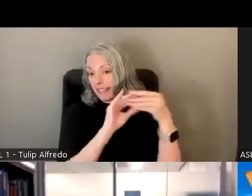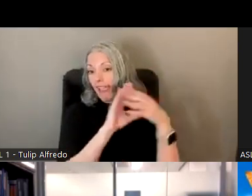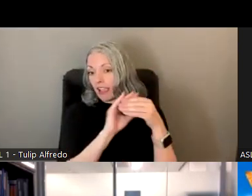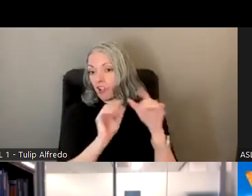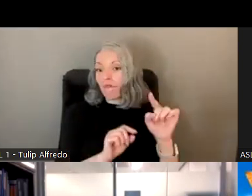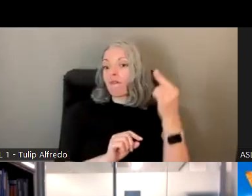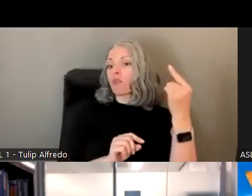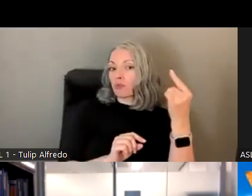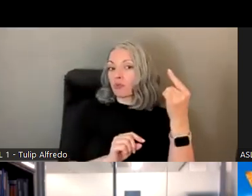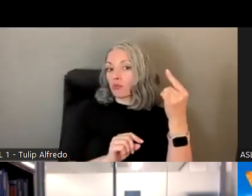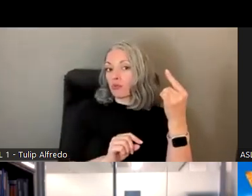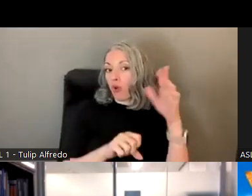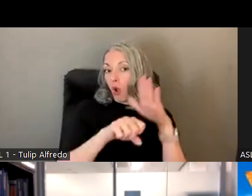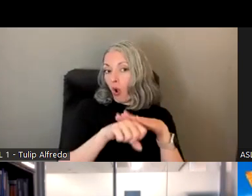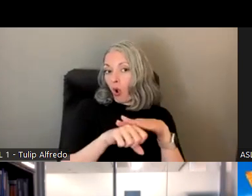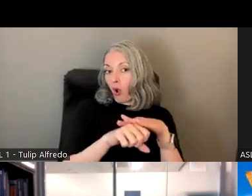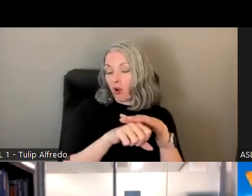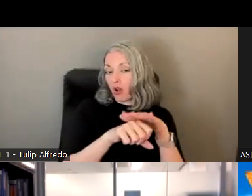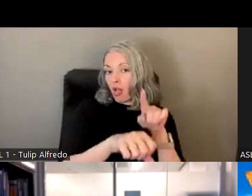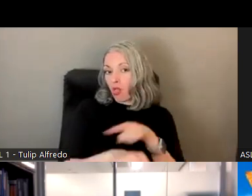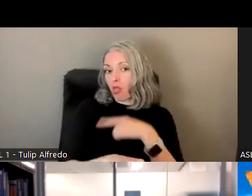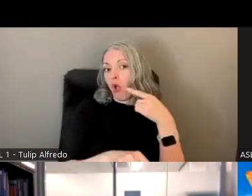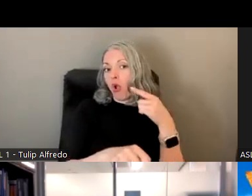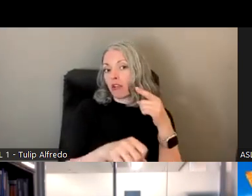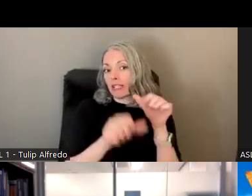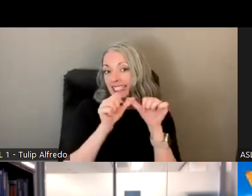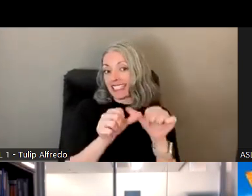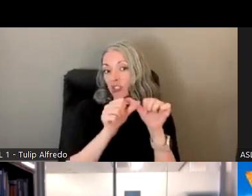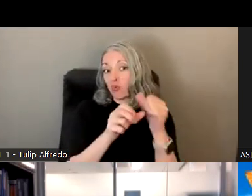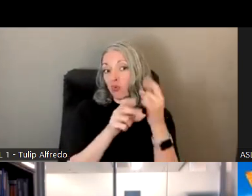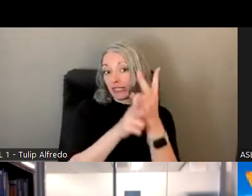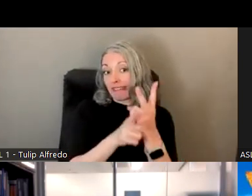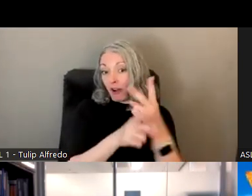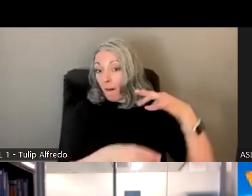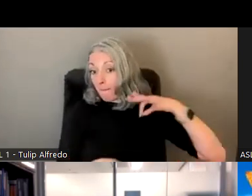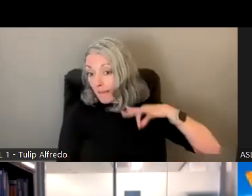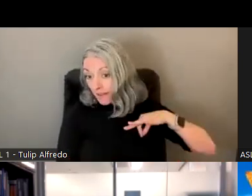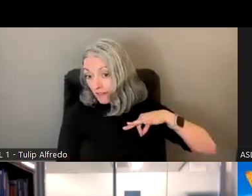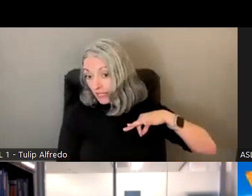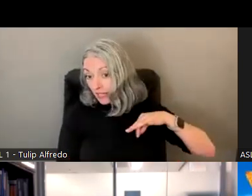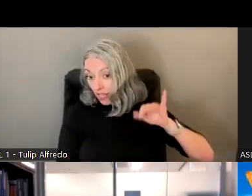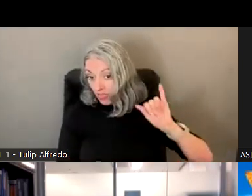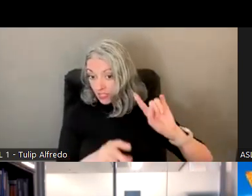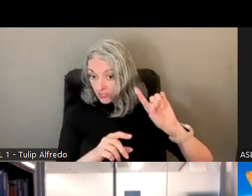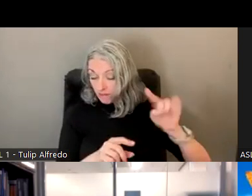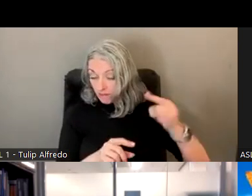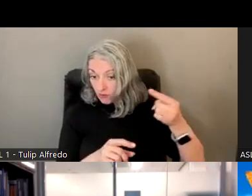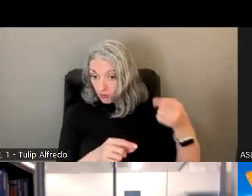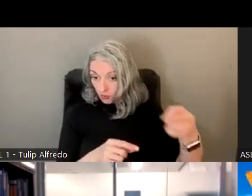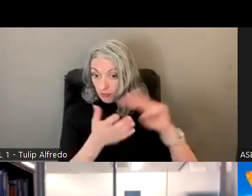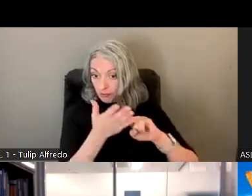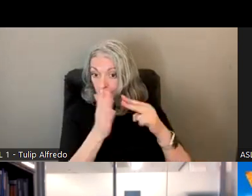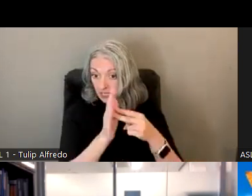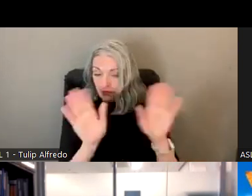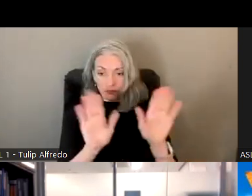first one is on the long-term services and supports benefit. Is that the first one you're talking about? Yeah, I think